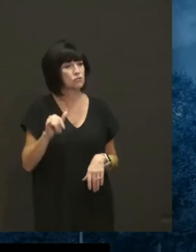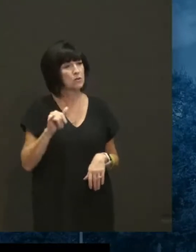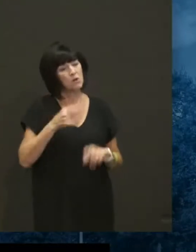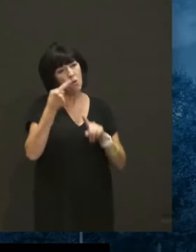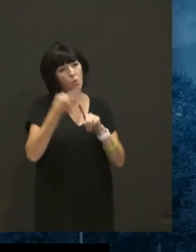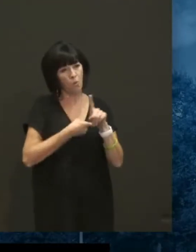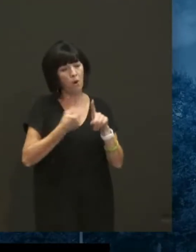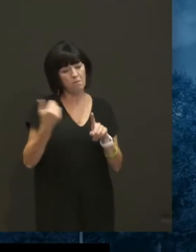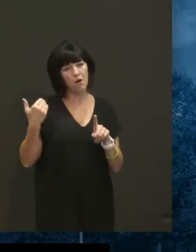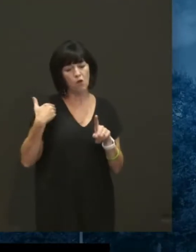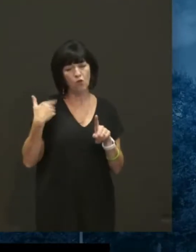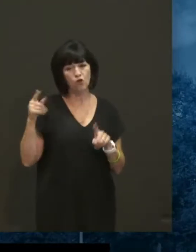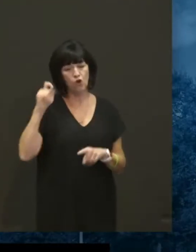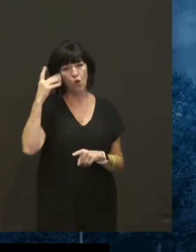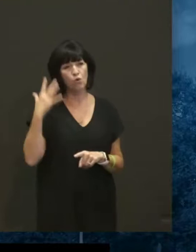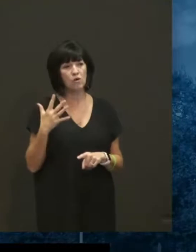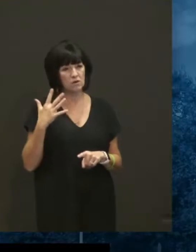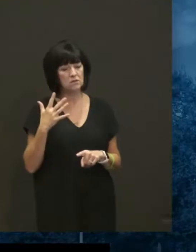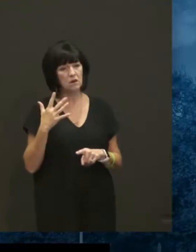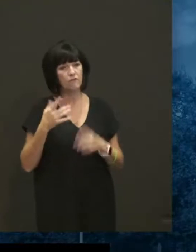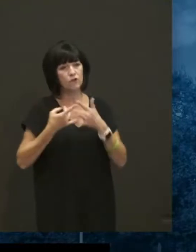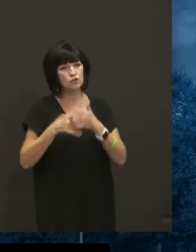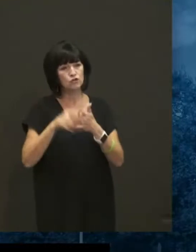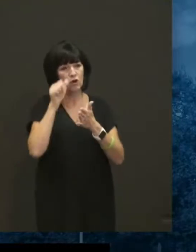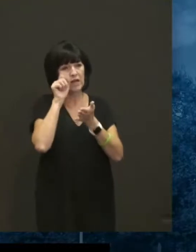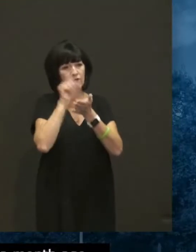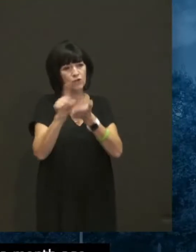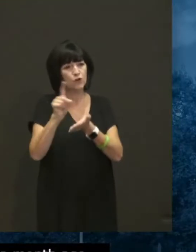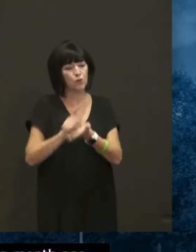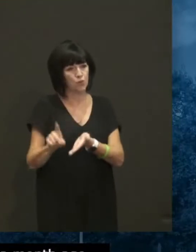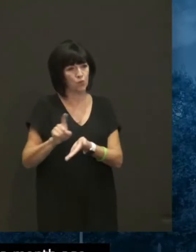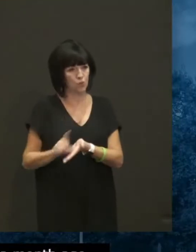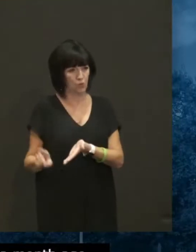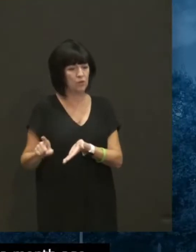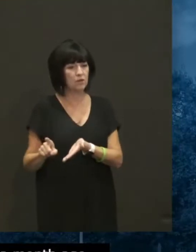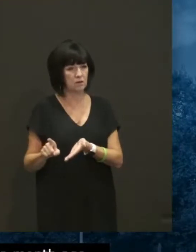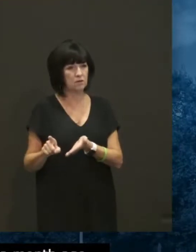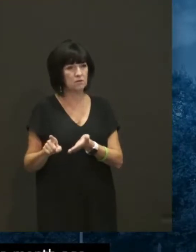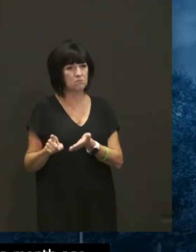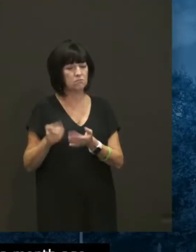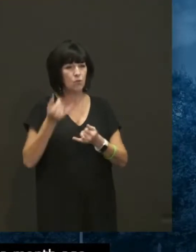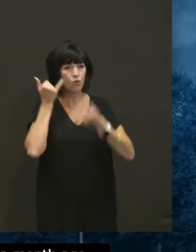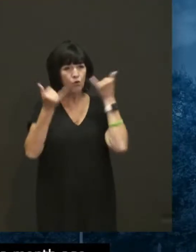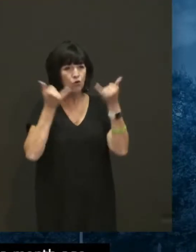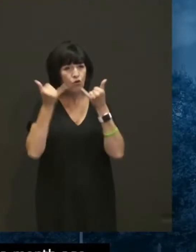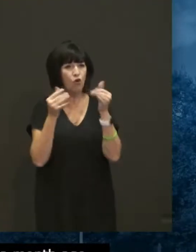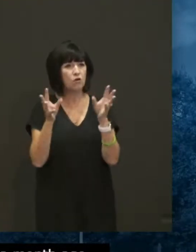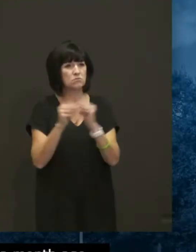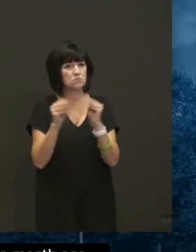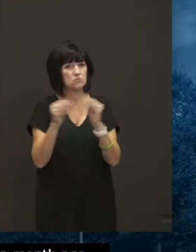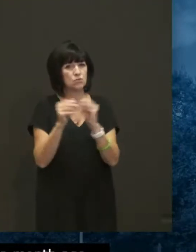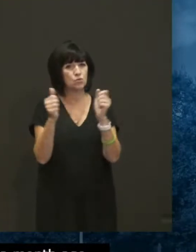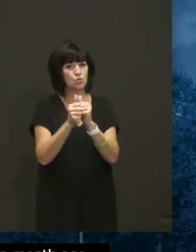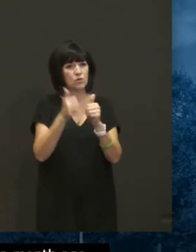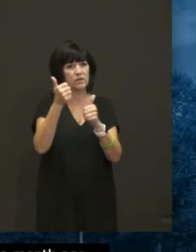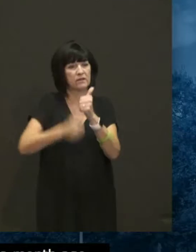the governor started weekly conference calls with the leadership of all the colleges. It's been very